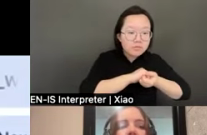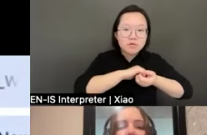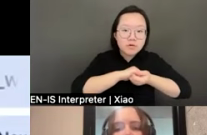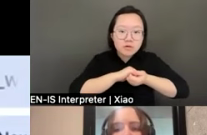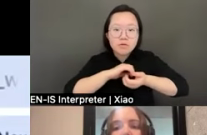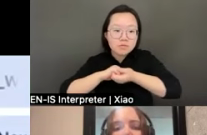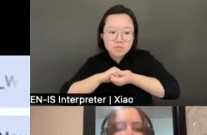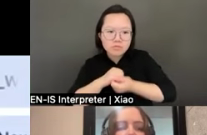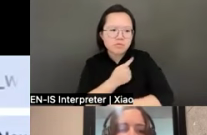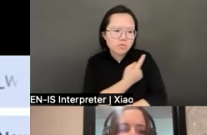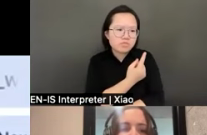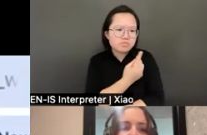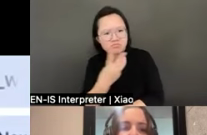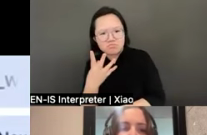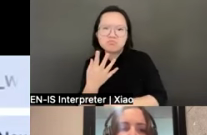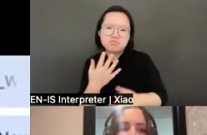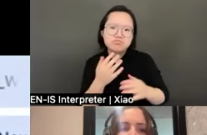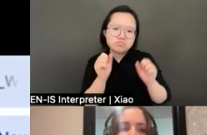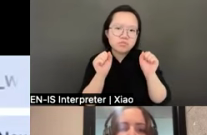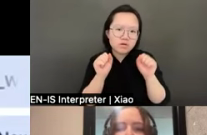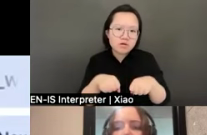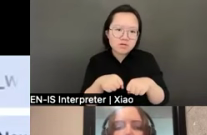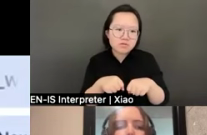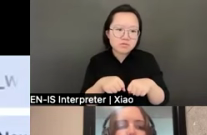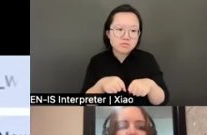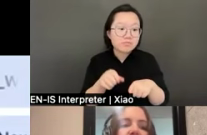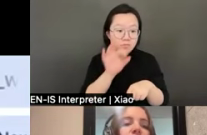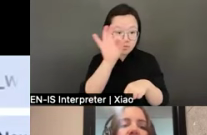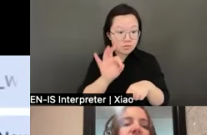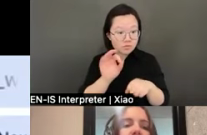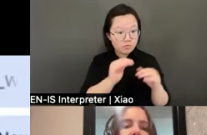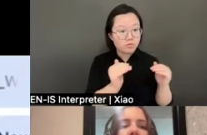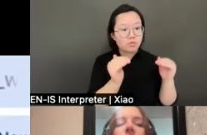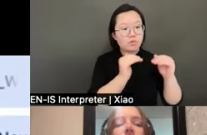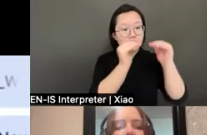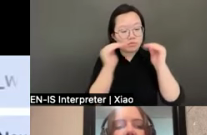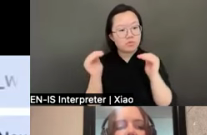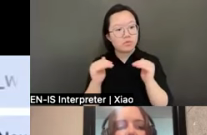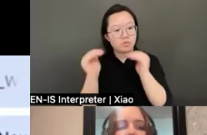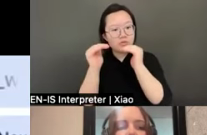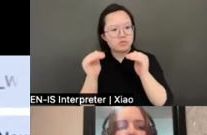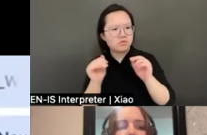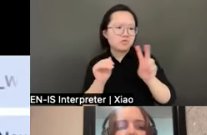be 2 to 4 organizations. And the